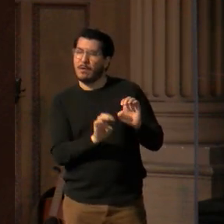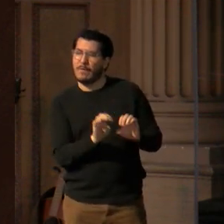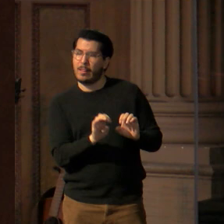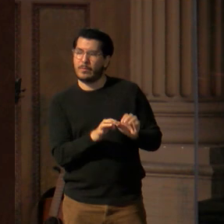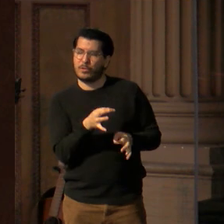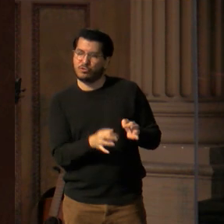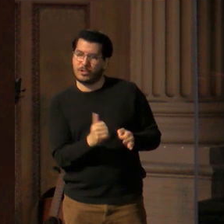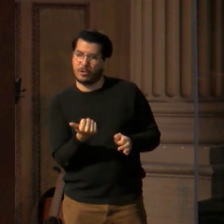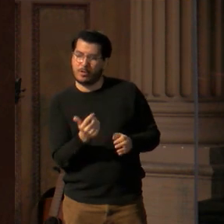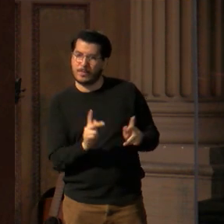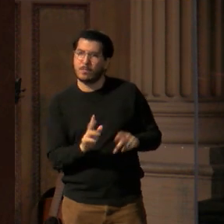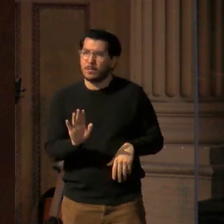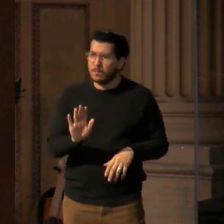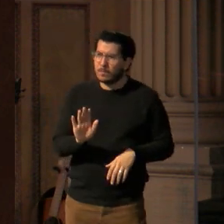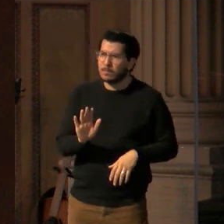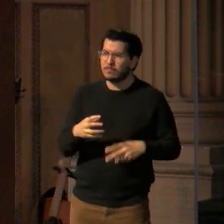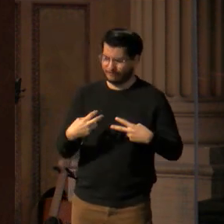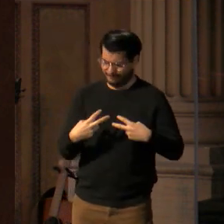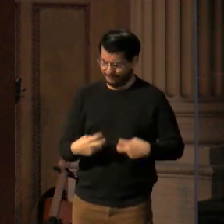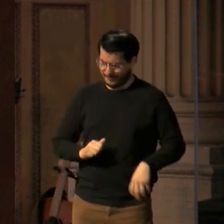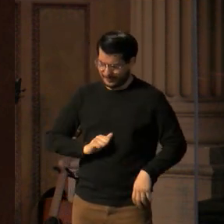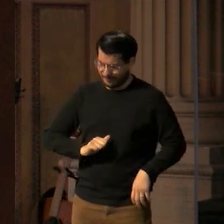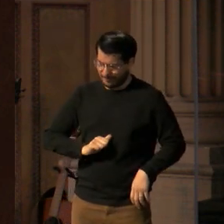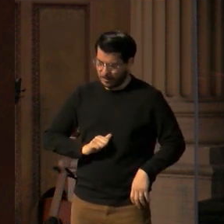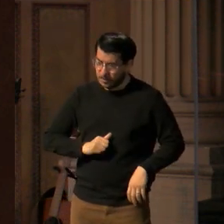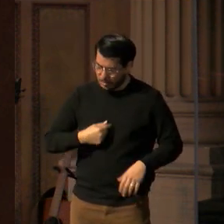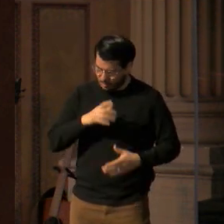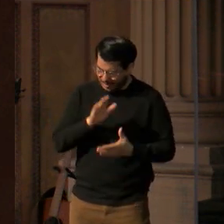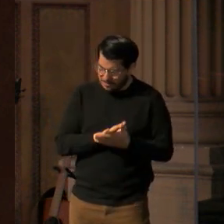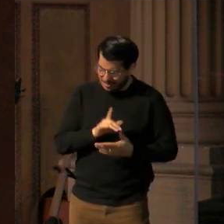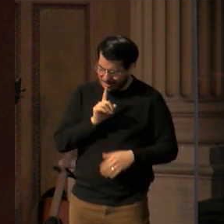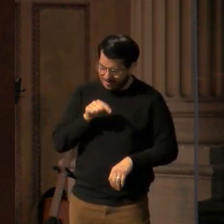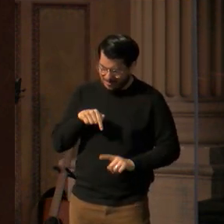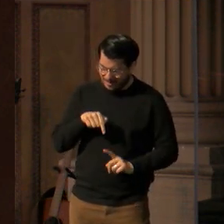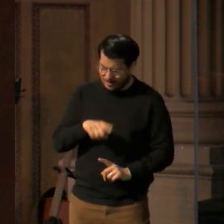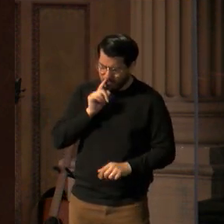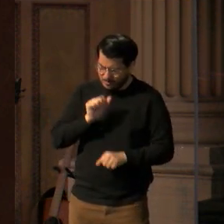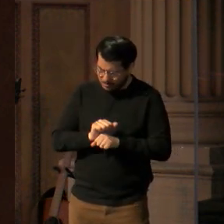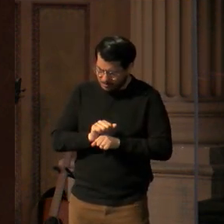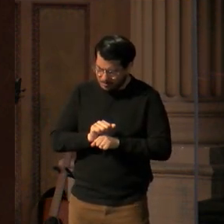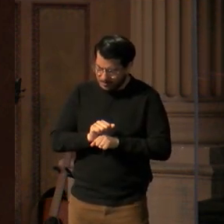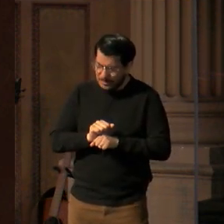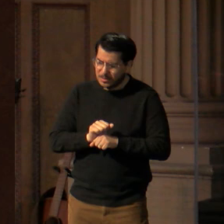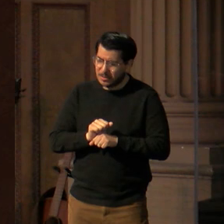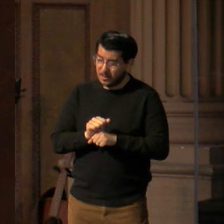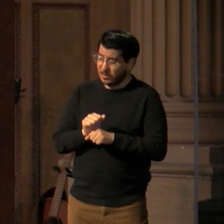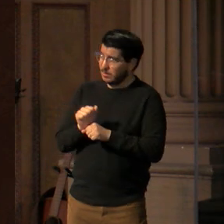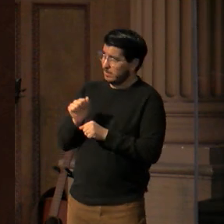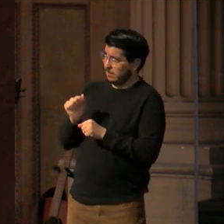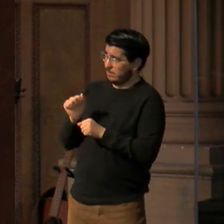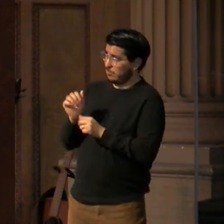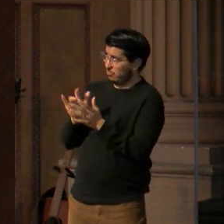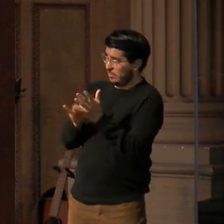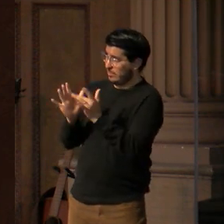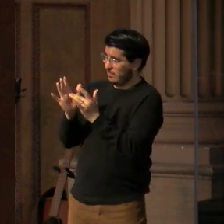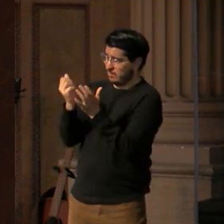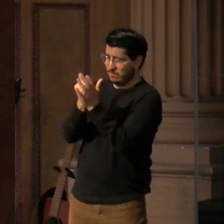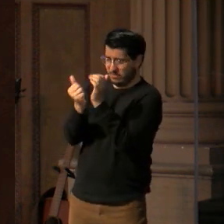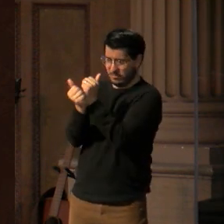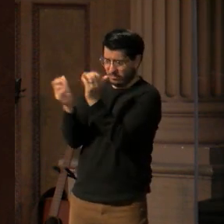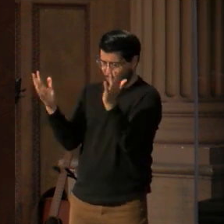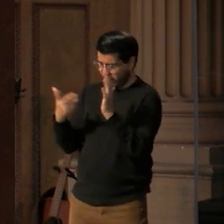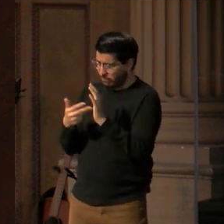Do I really believe these things? Do I believe in what Jesus has done for me? Do I believe that I'm accepted by God because of what Jesus did on that cross?